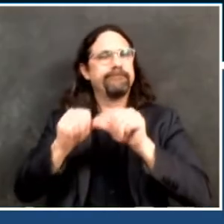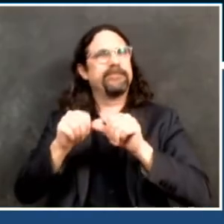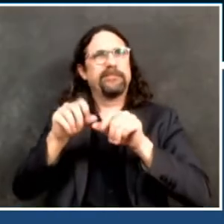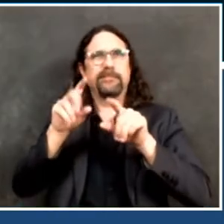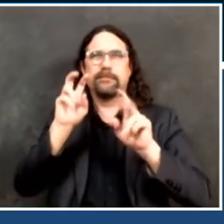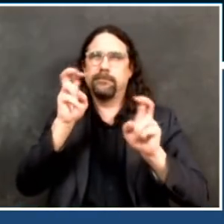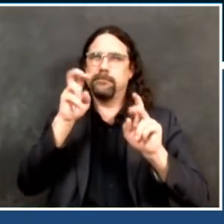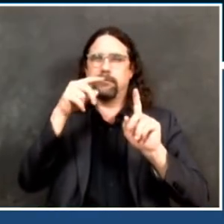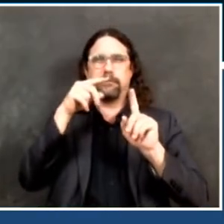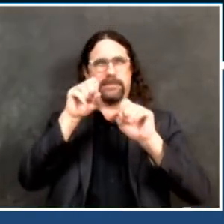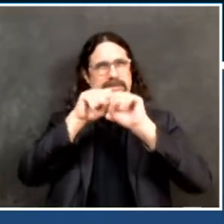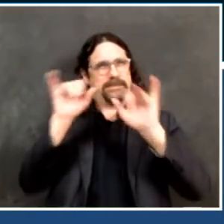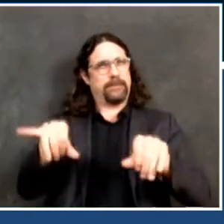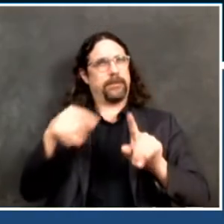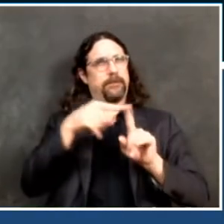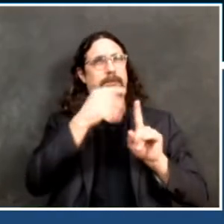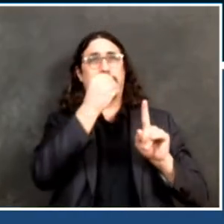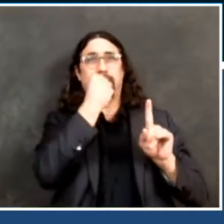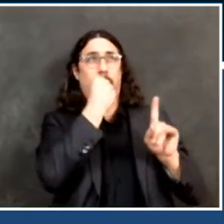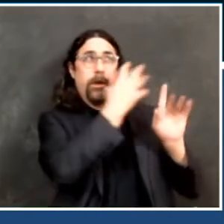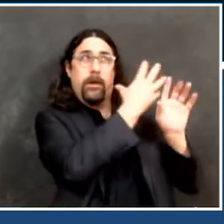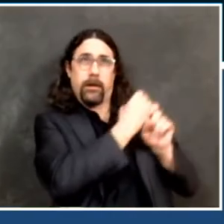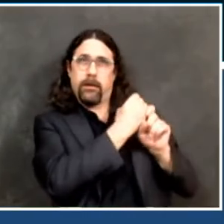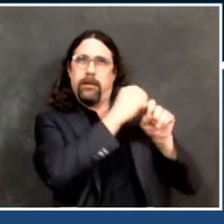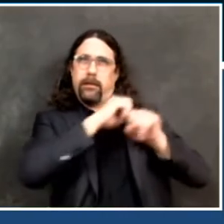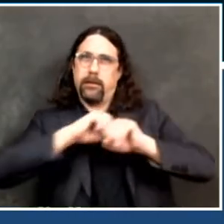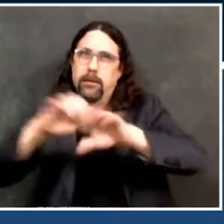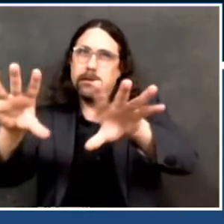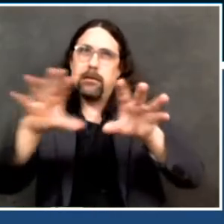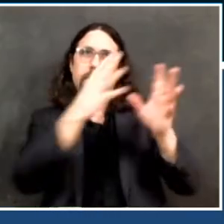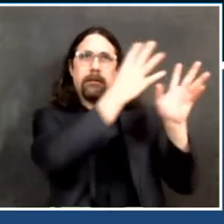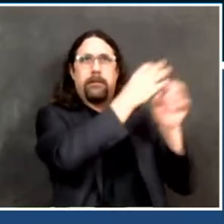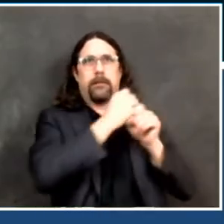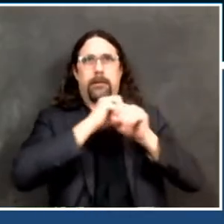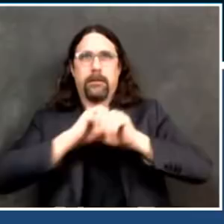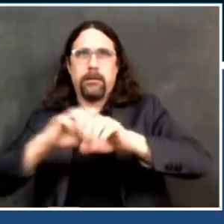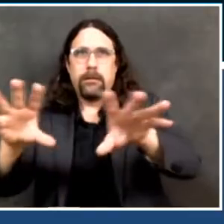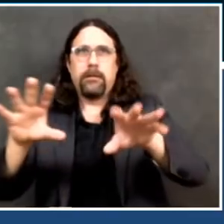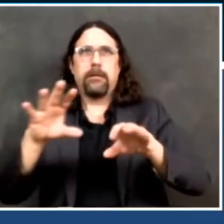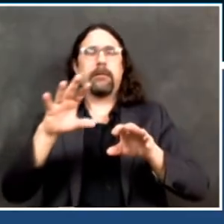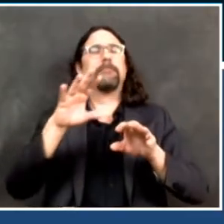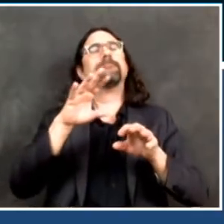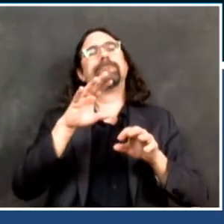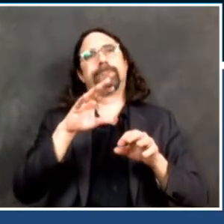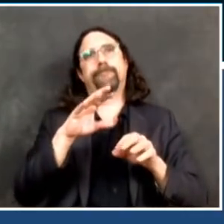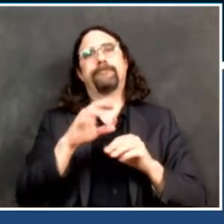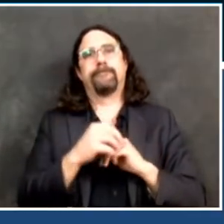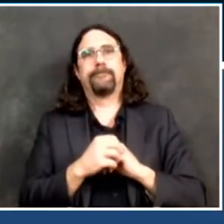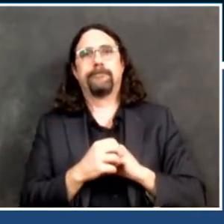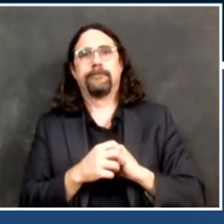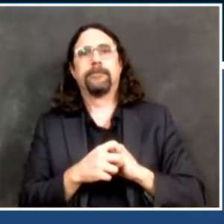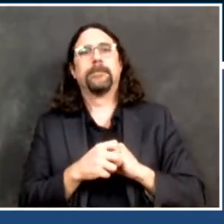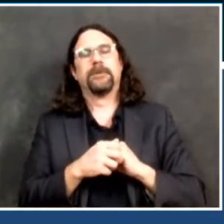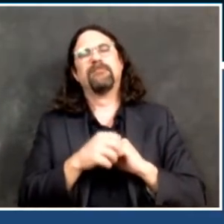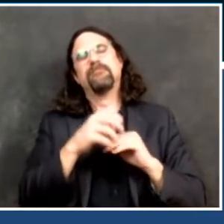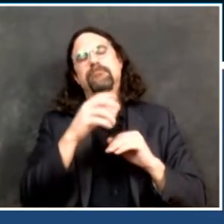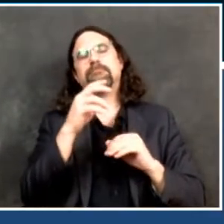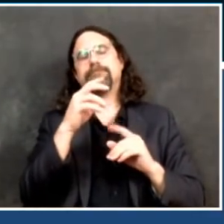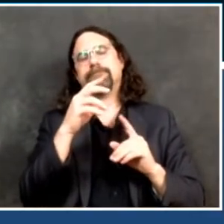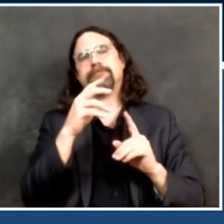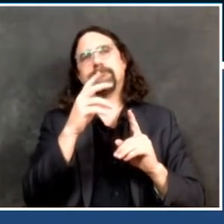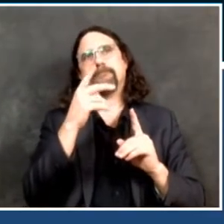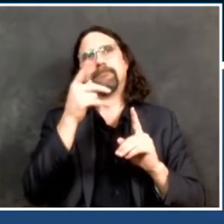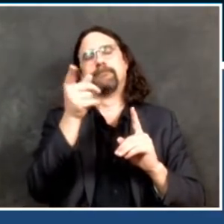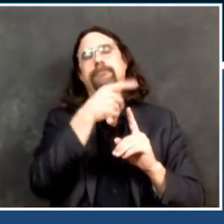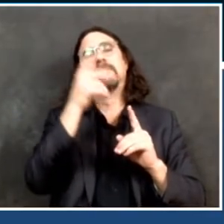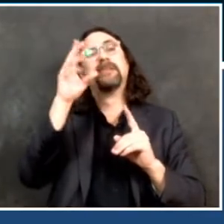next reality, low-level transmission. And what we've said is back to these three key indicators. When we can get the three indicators